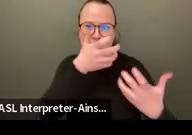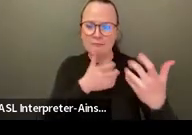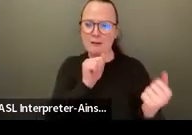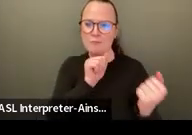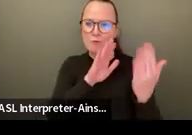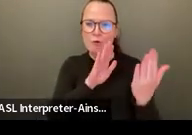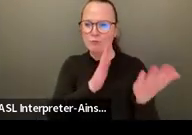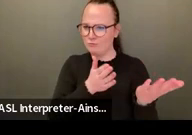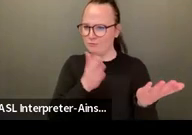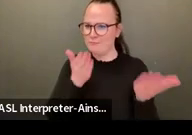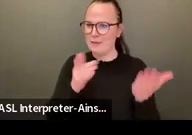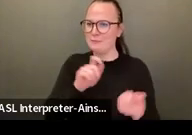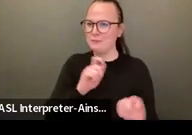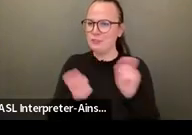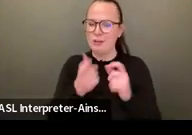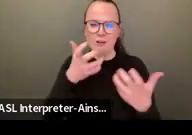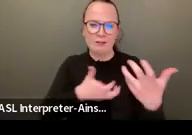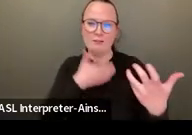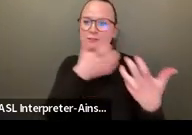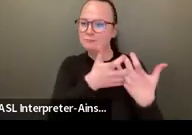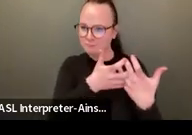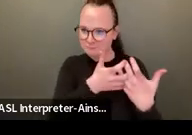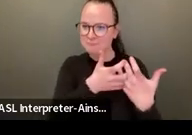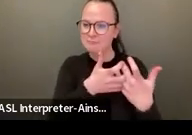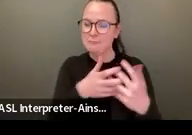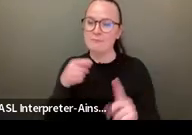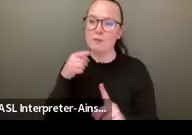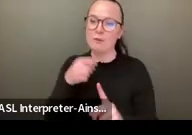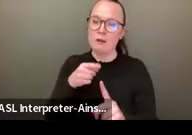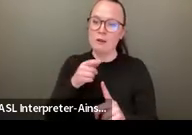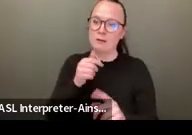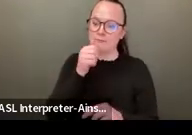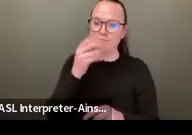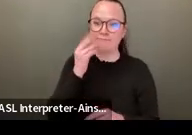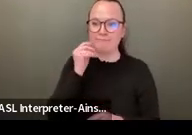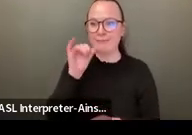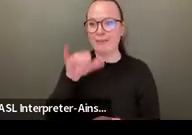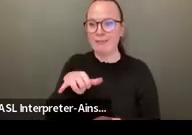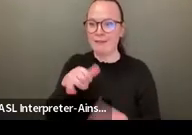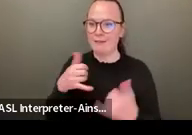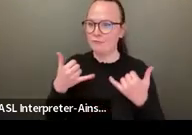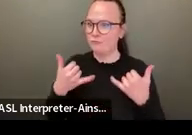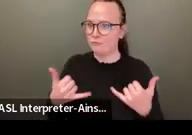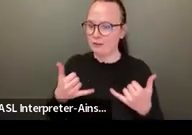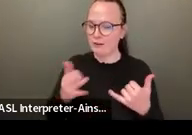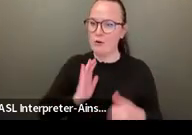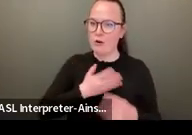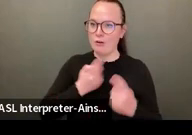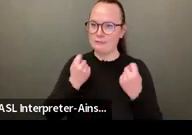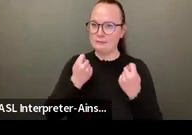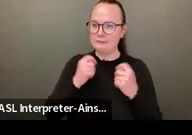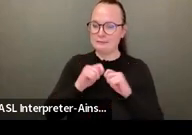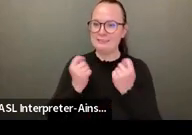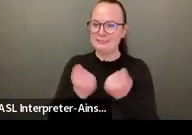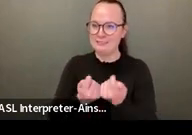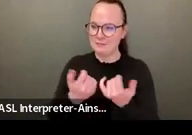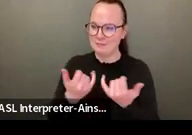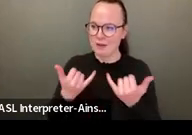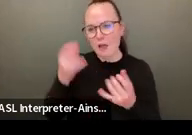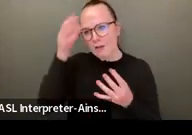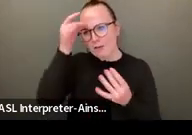bit. And we're actually dealing with this on our team right now. We're really thinking about this in terms of our training for you